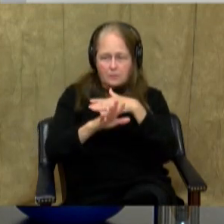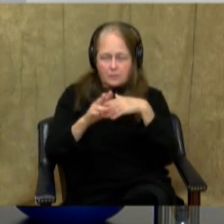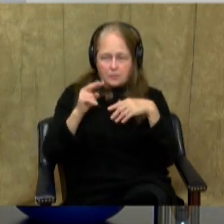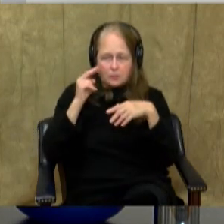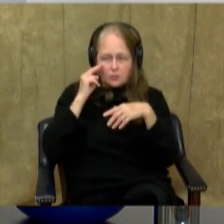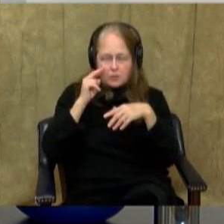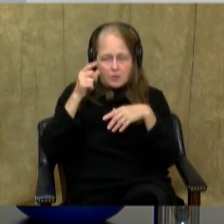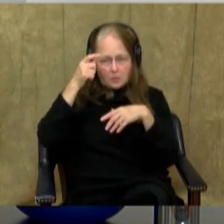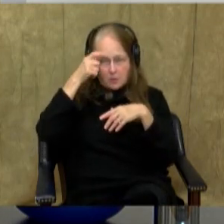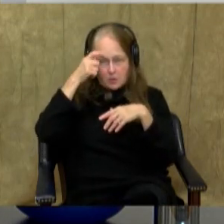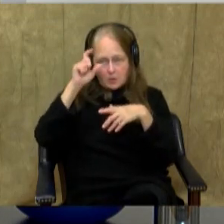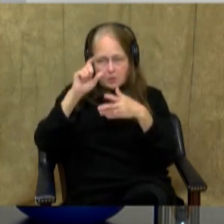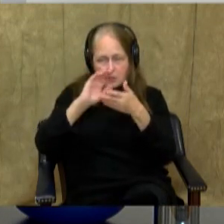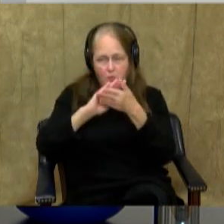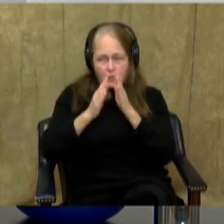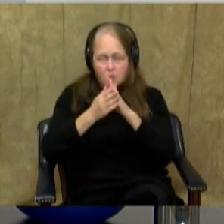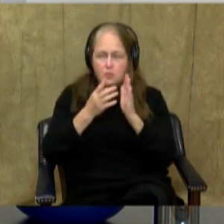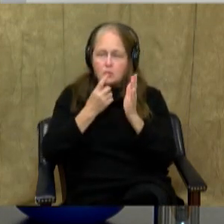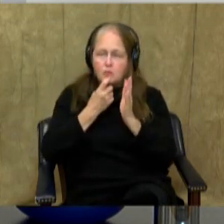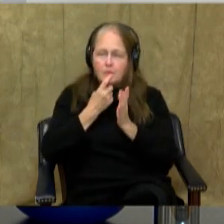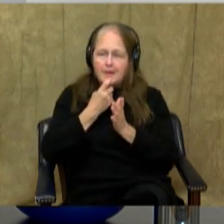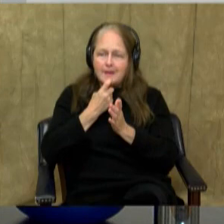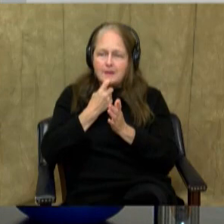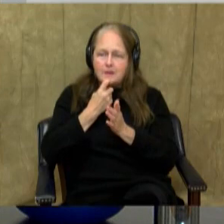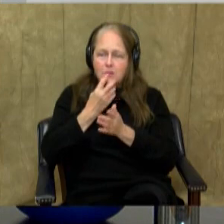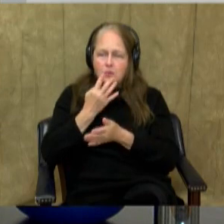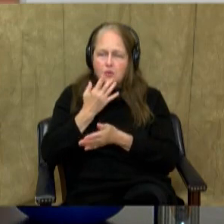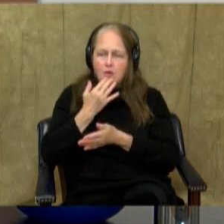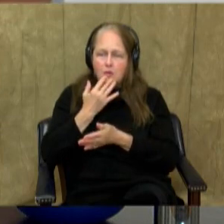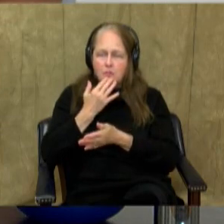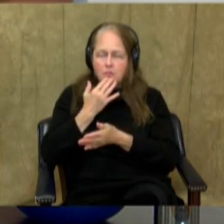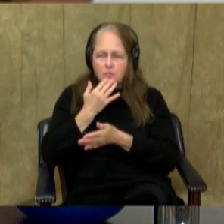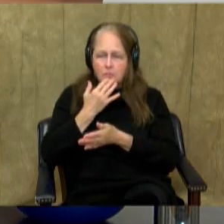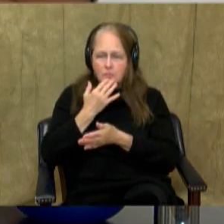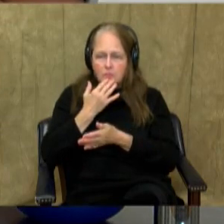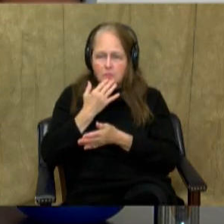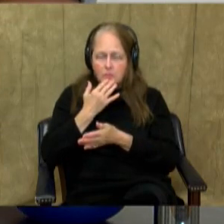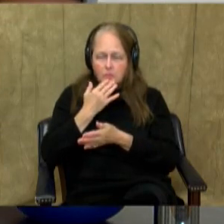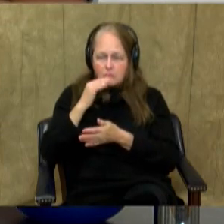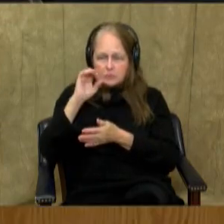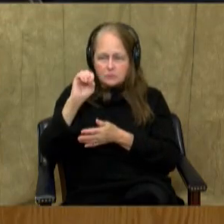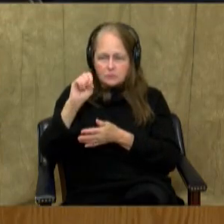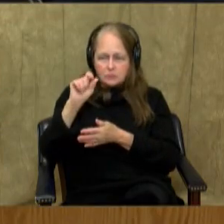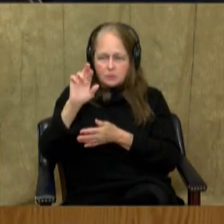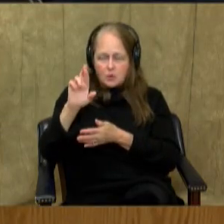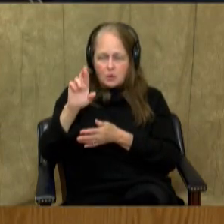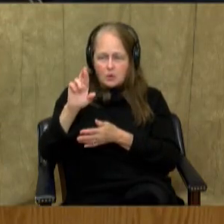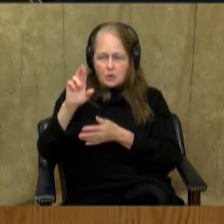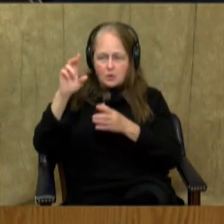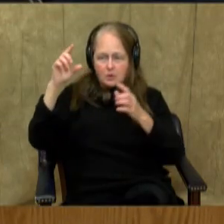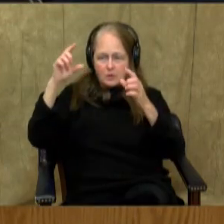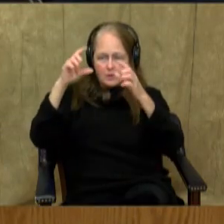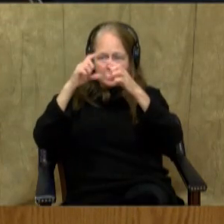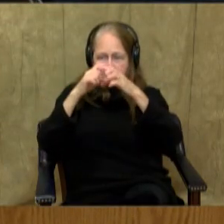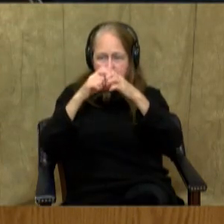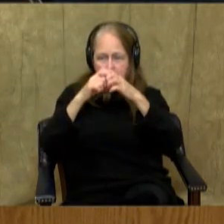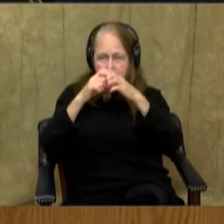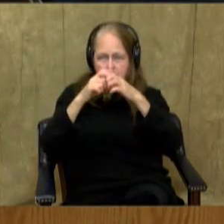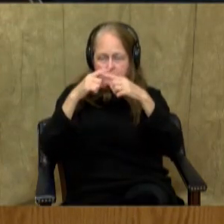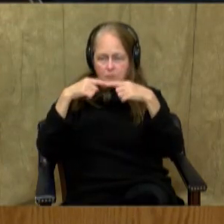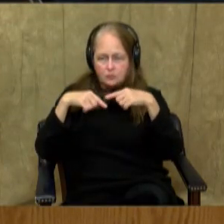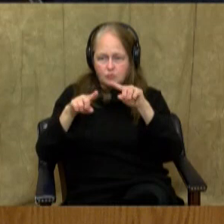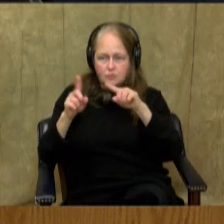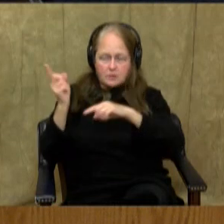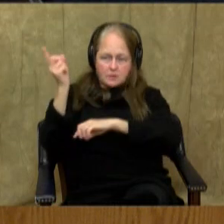the moon turn like a hazy red color. So, solar eclipses, new moon position, happen during